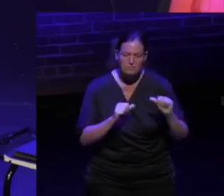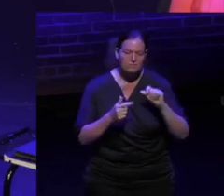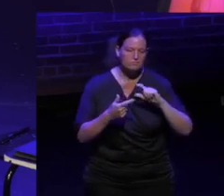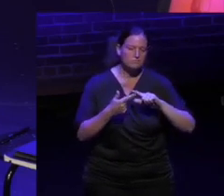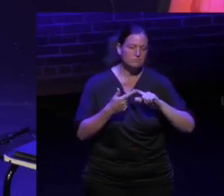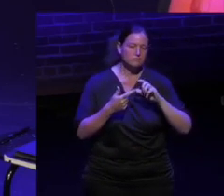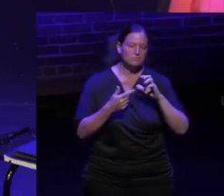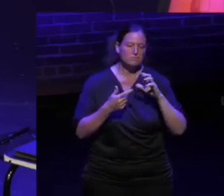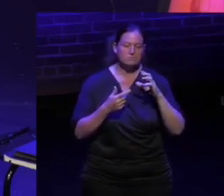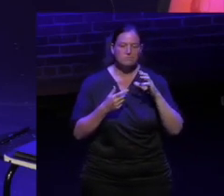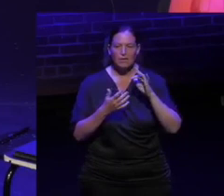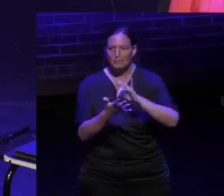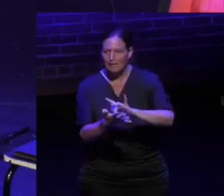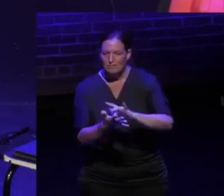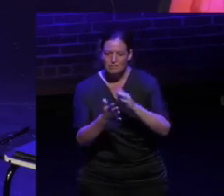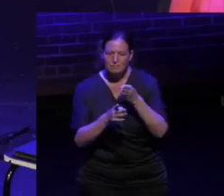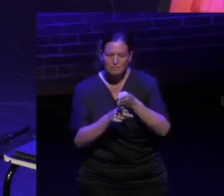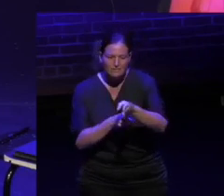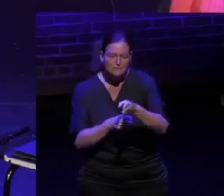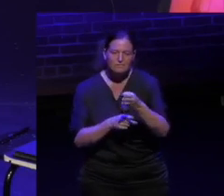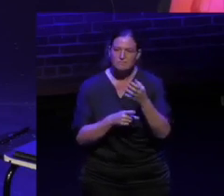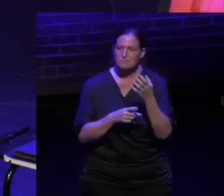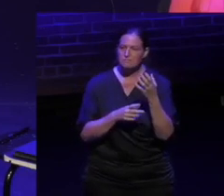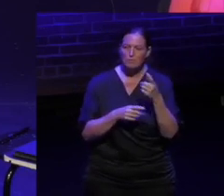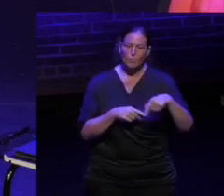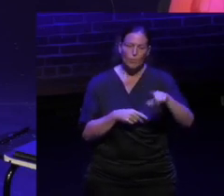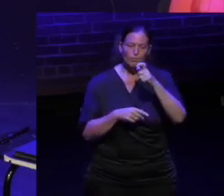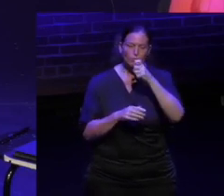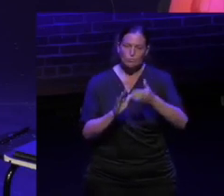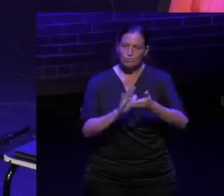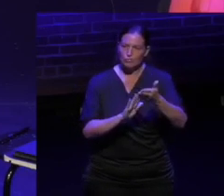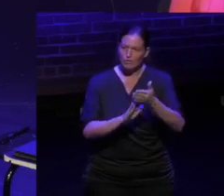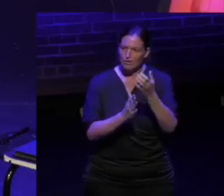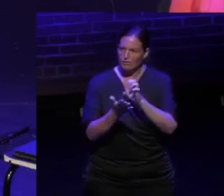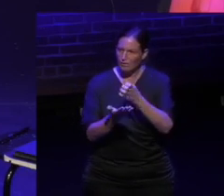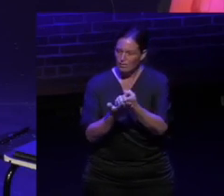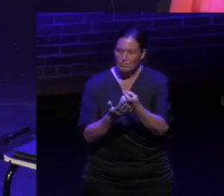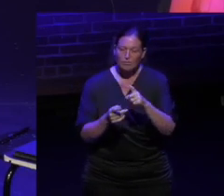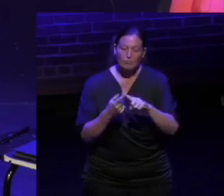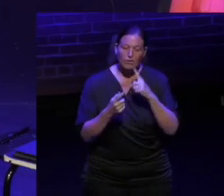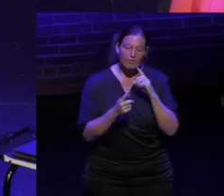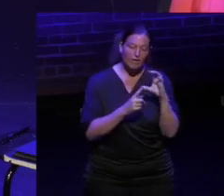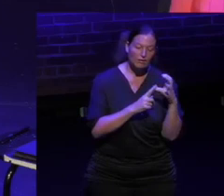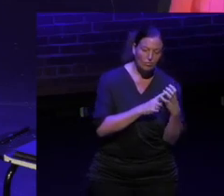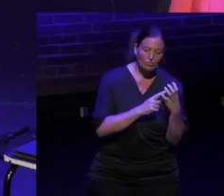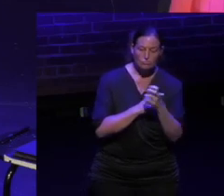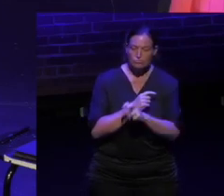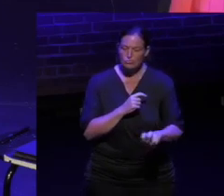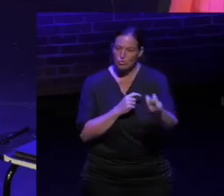the schools, the hospitals, as drivers of the economy. But the reality of it is that the arts and culture and tourism